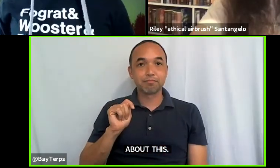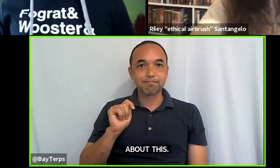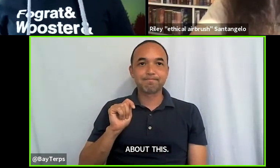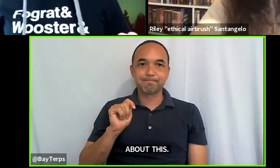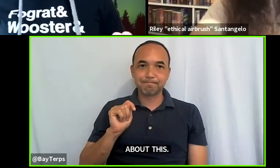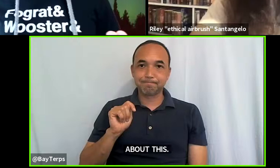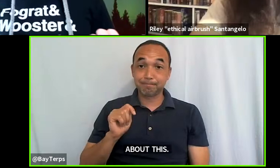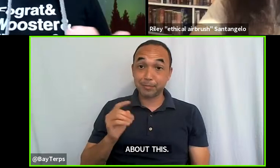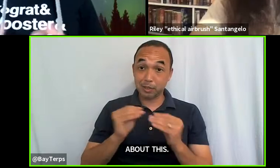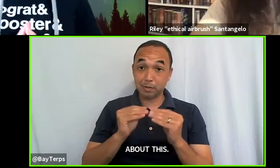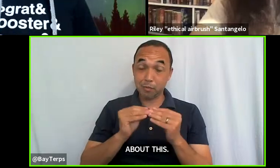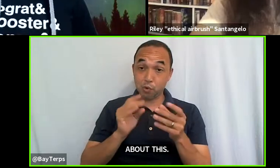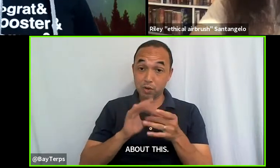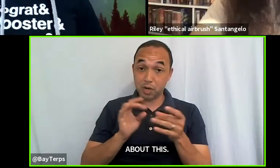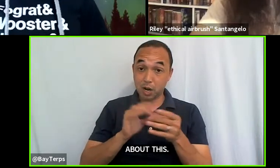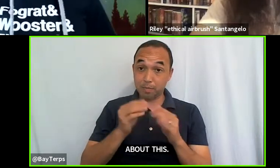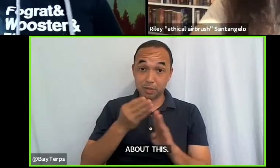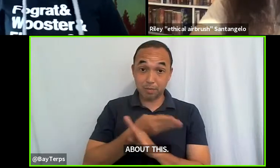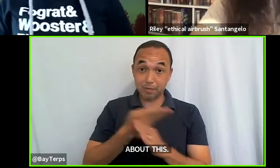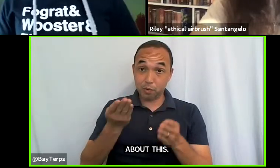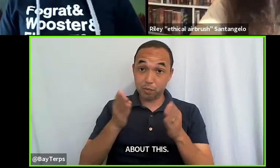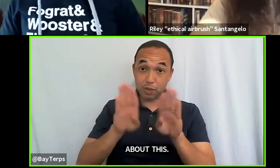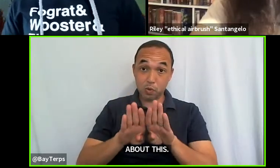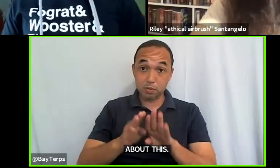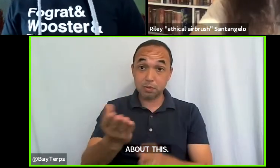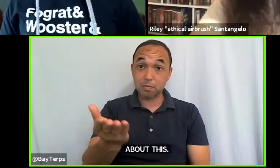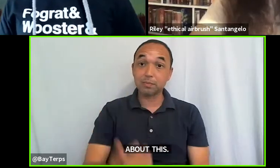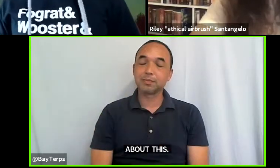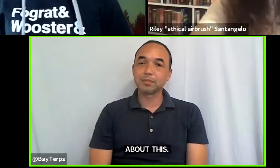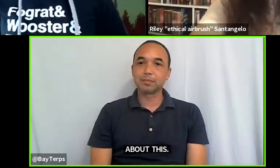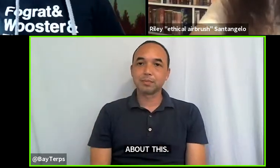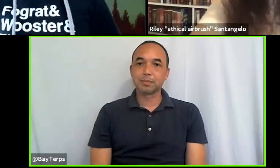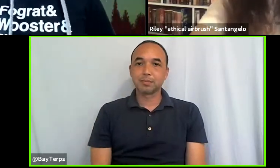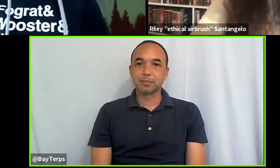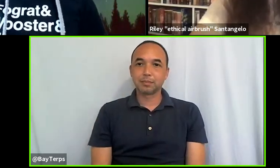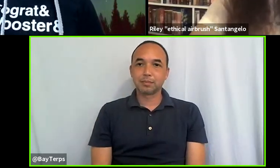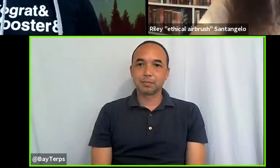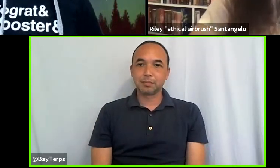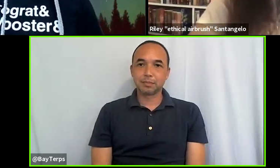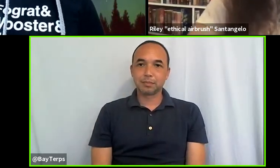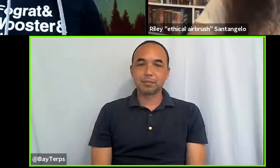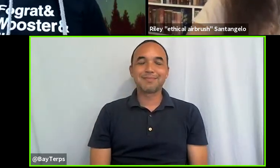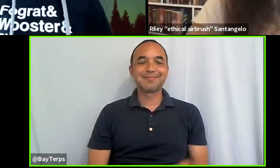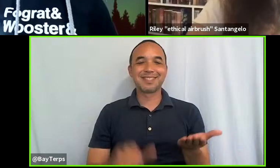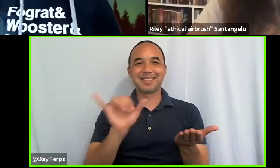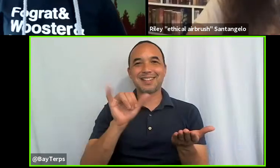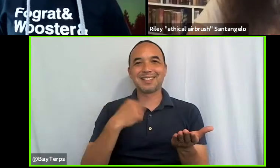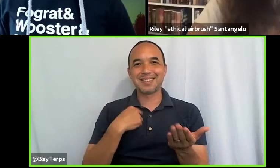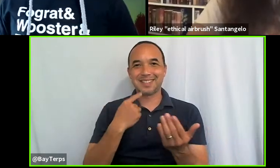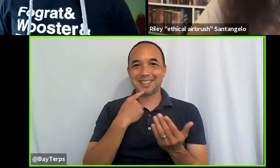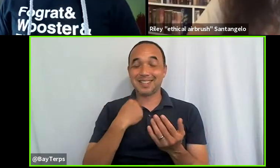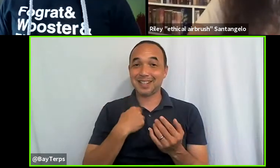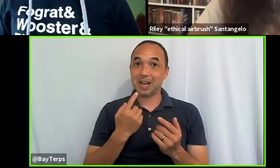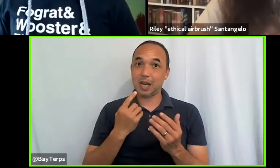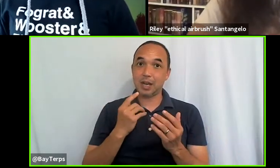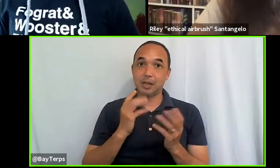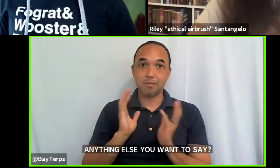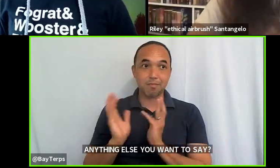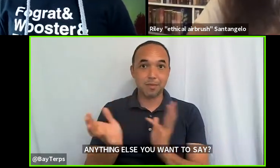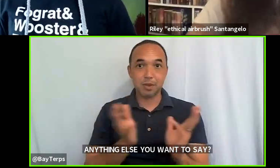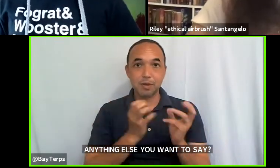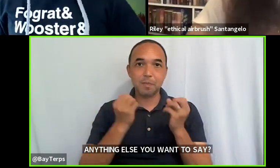Yeah, anything else you want to say, Riley, before we adjourn? I think as I said, I spoke to a lot of people who said